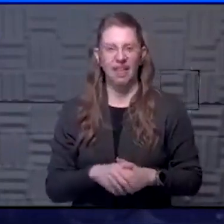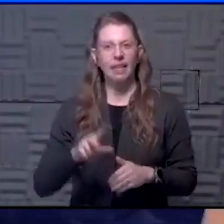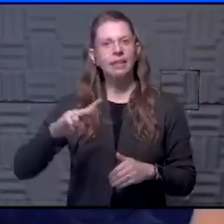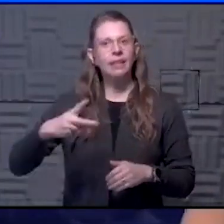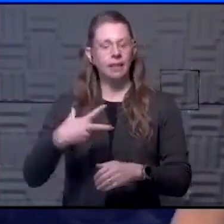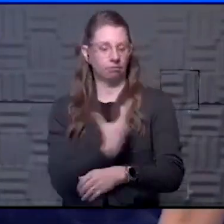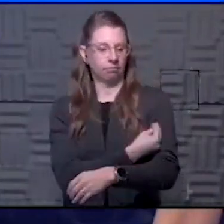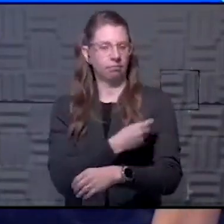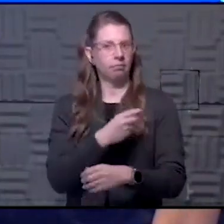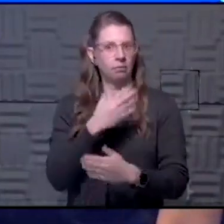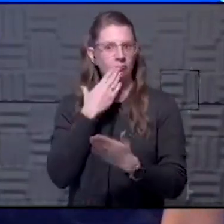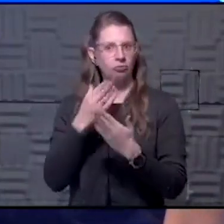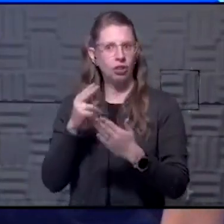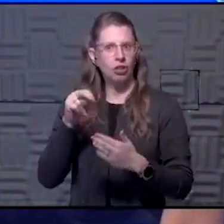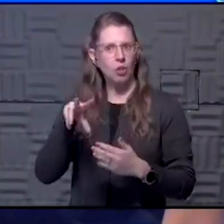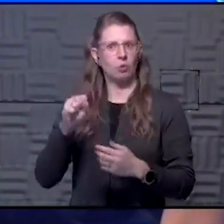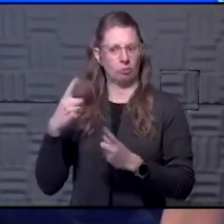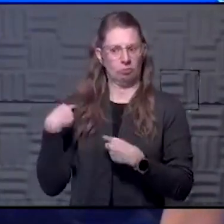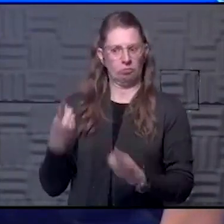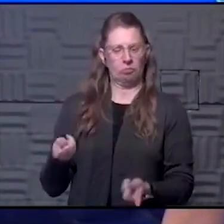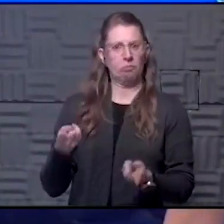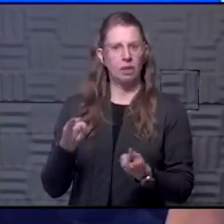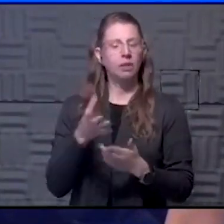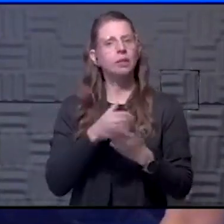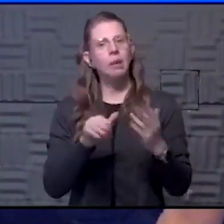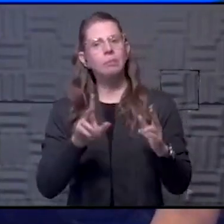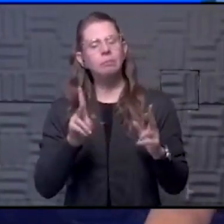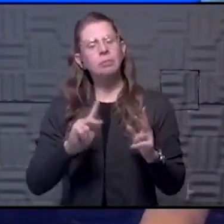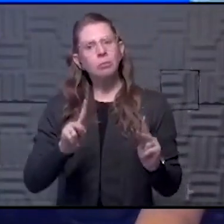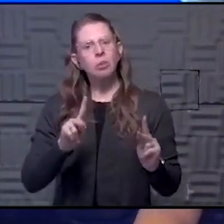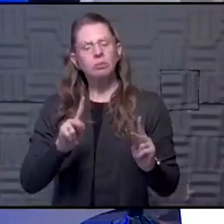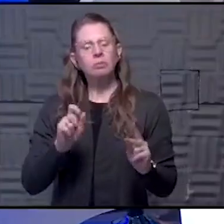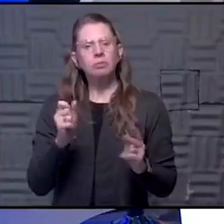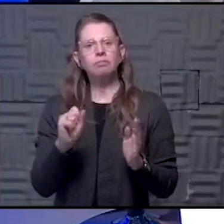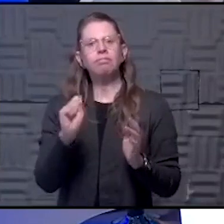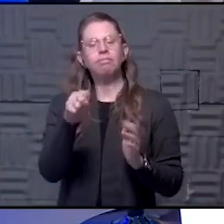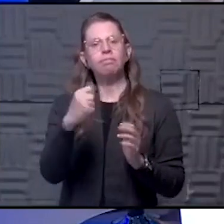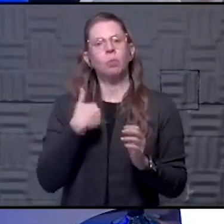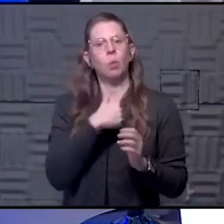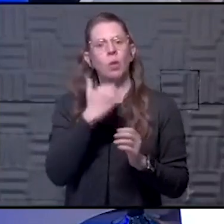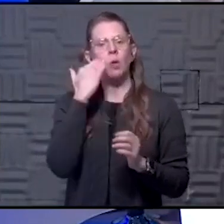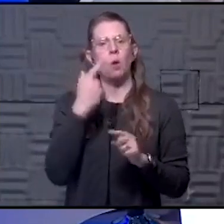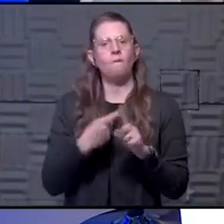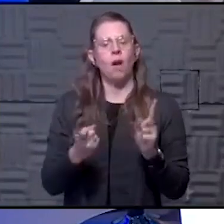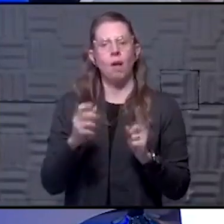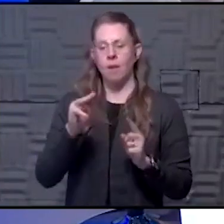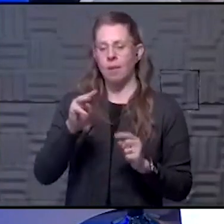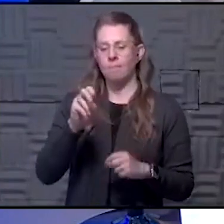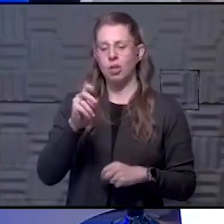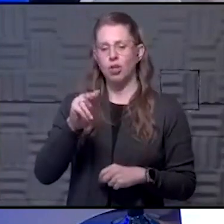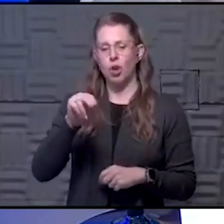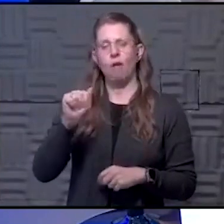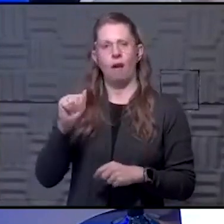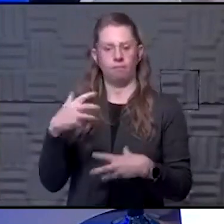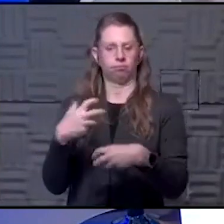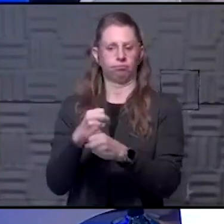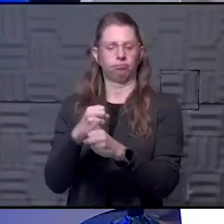shots? I'm hearing pretty good news so far. People are doing okay. Some people, again, we know from the Moderna briefs